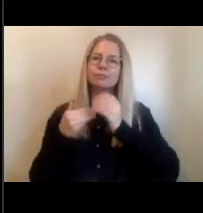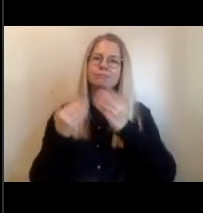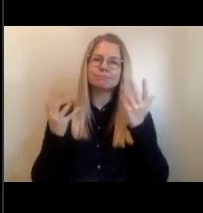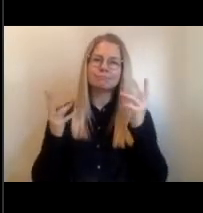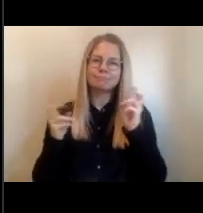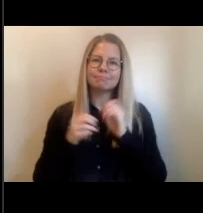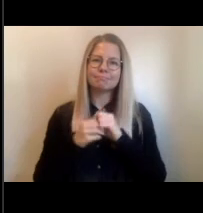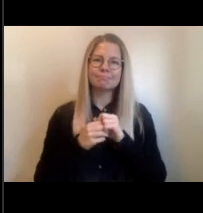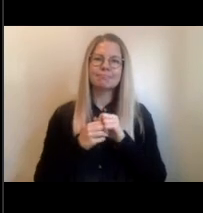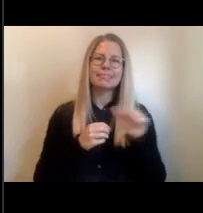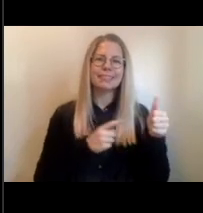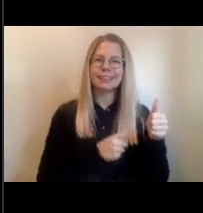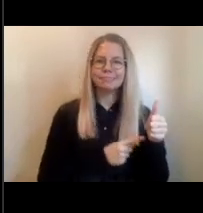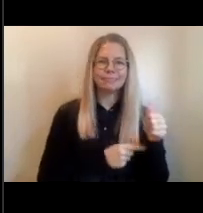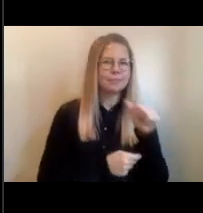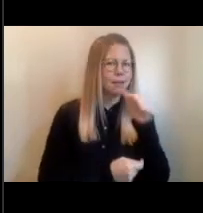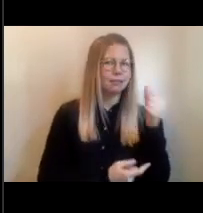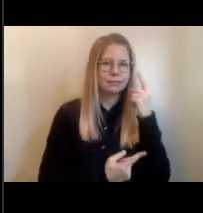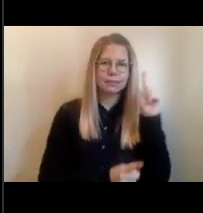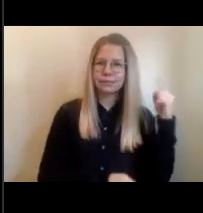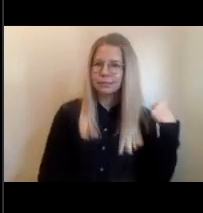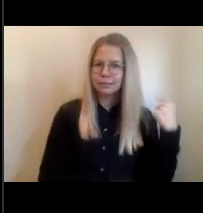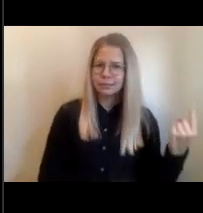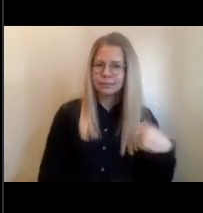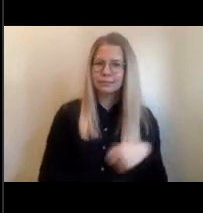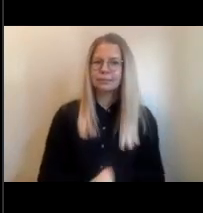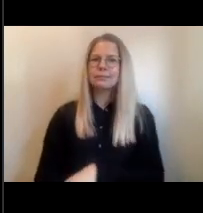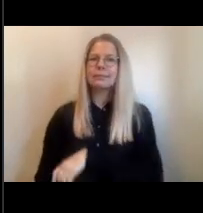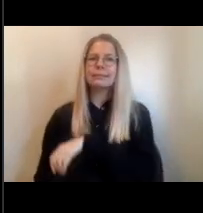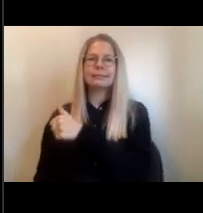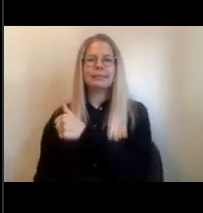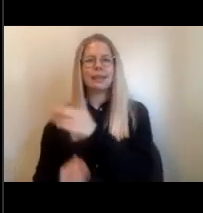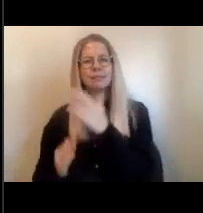the most successful in how you've aged?